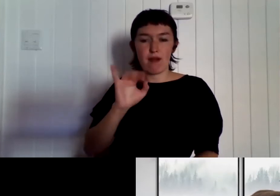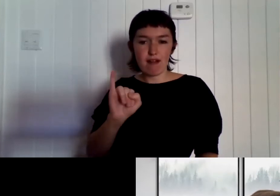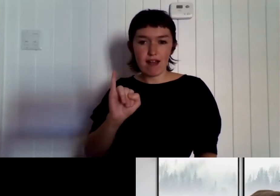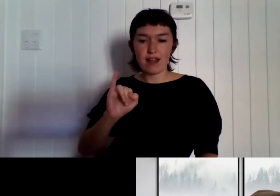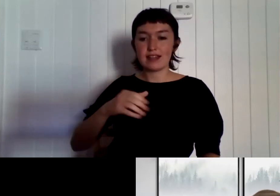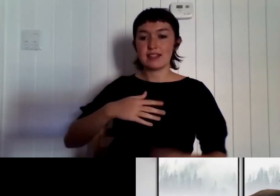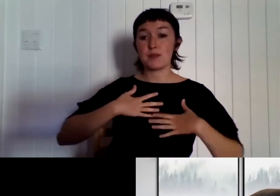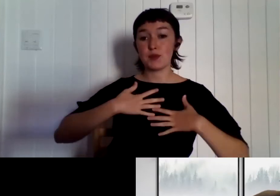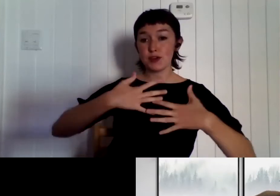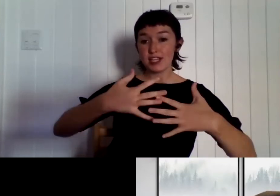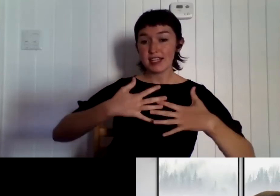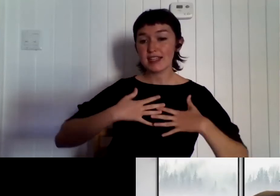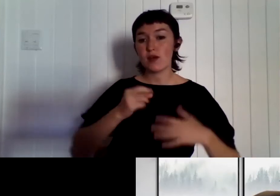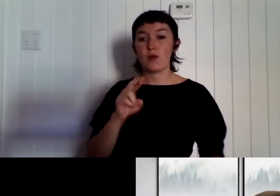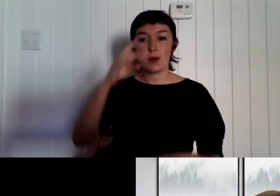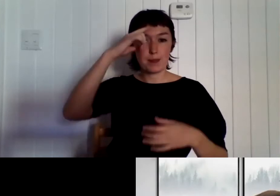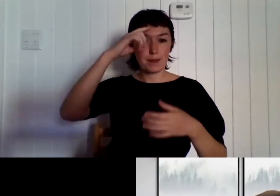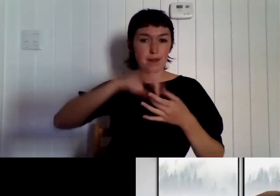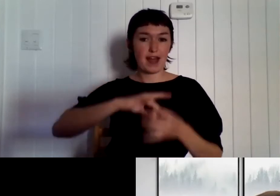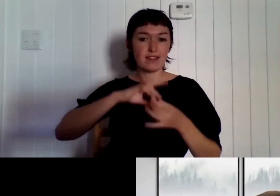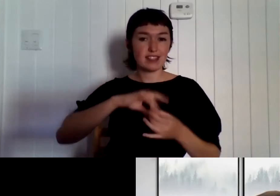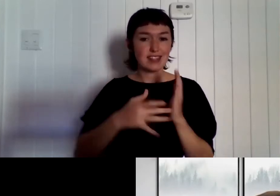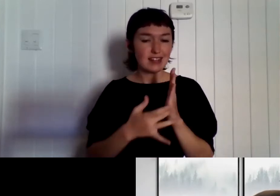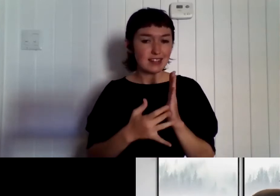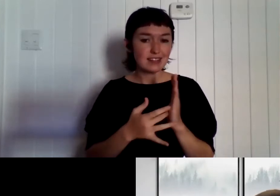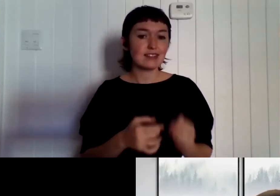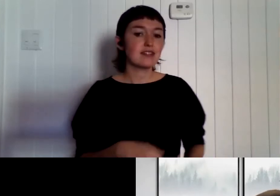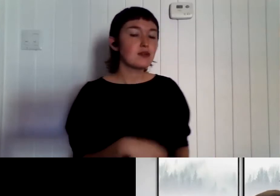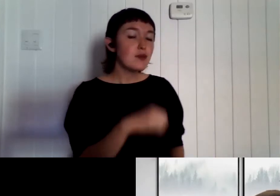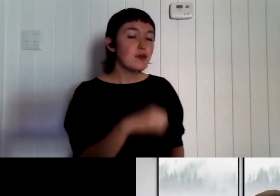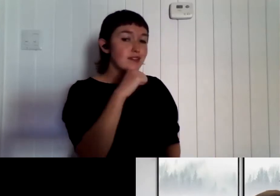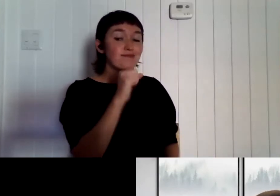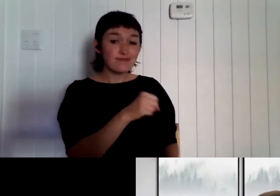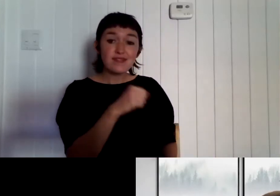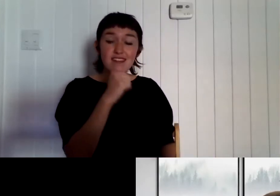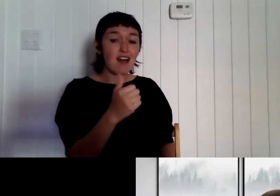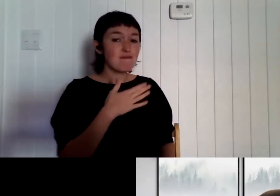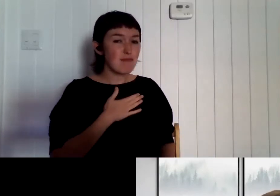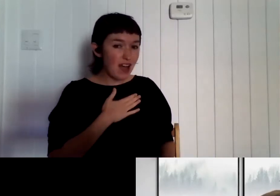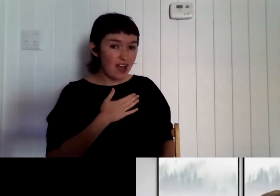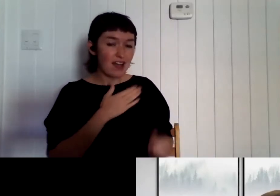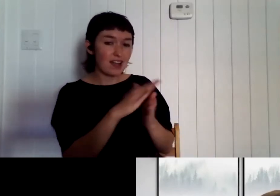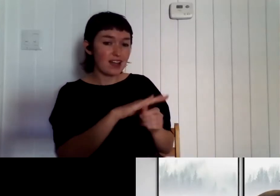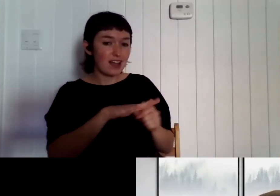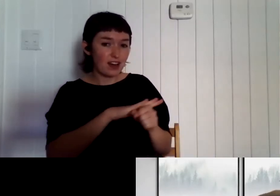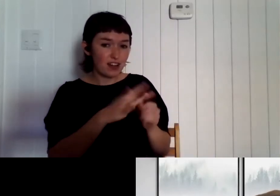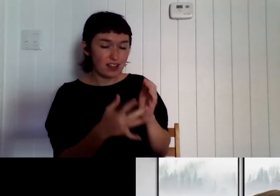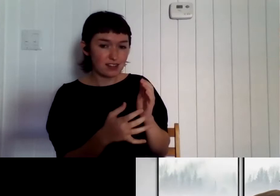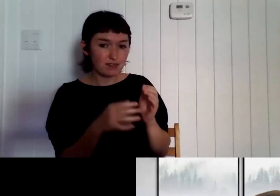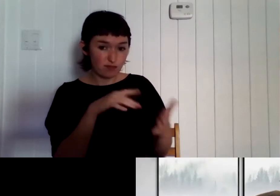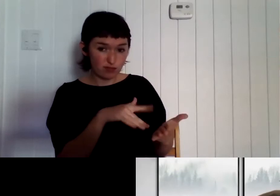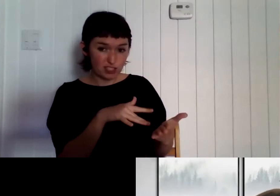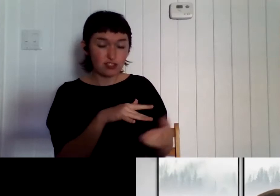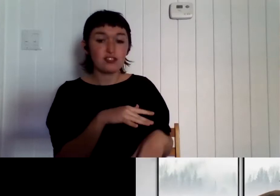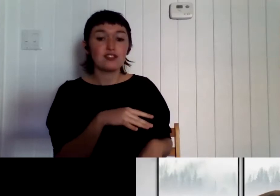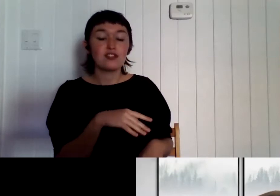techniques? Yeah, so this is not necessarily my area of research, but I am familiar with some neuroimaging